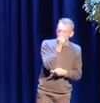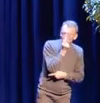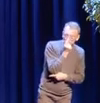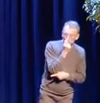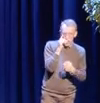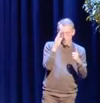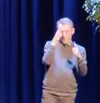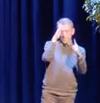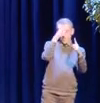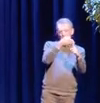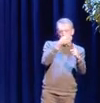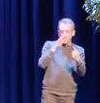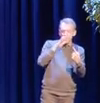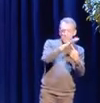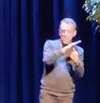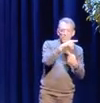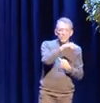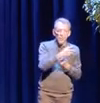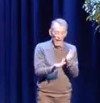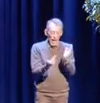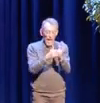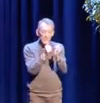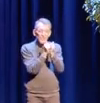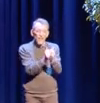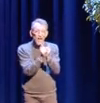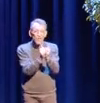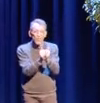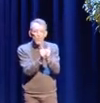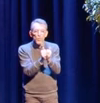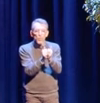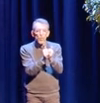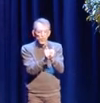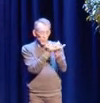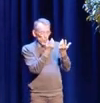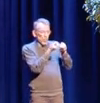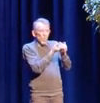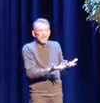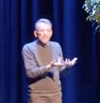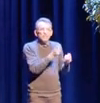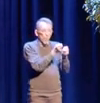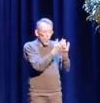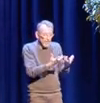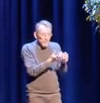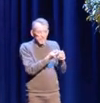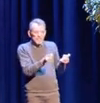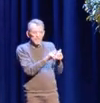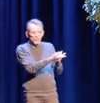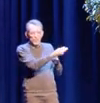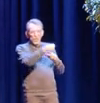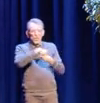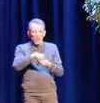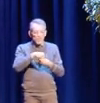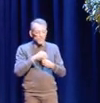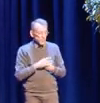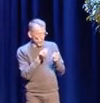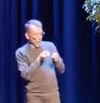is actually to add value to waste and do something with waste materials. So my brief was add value to